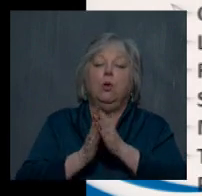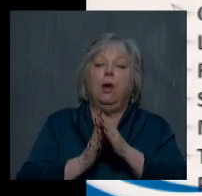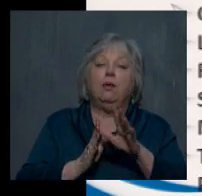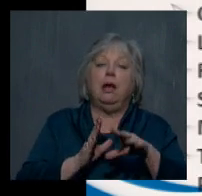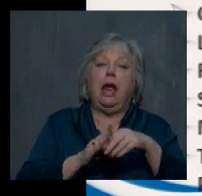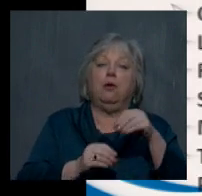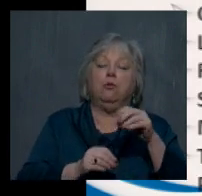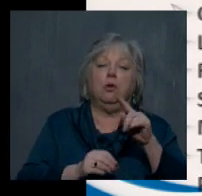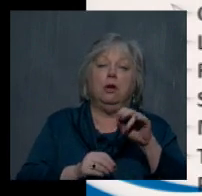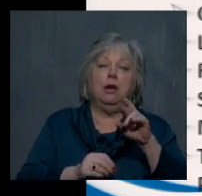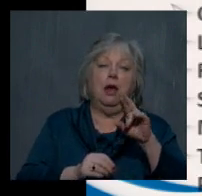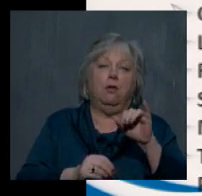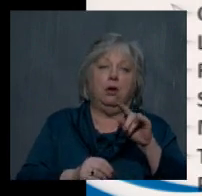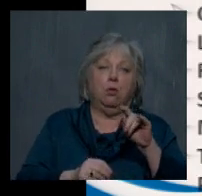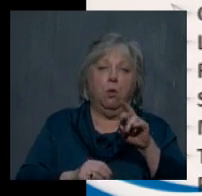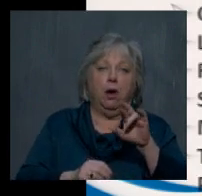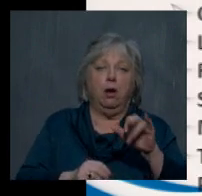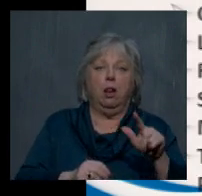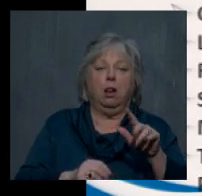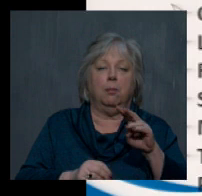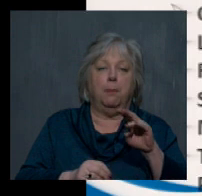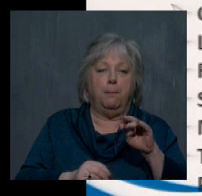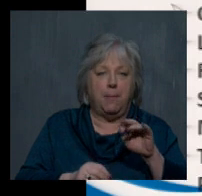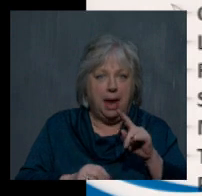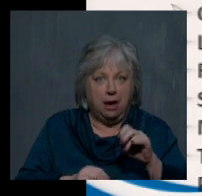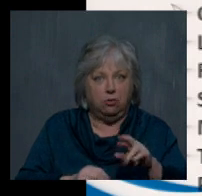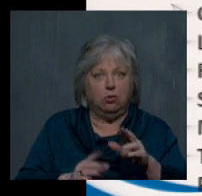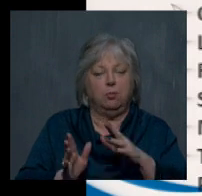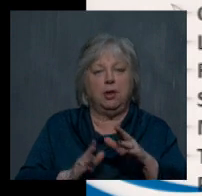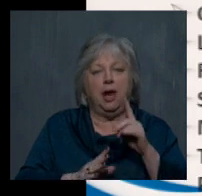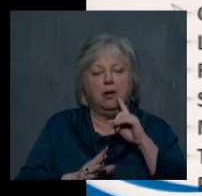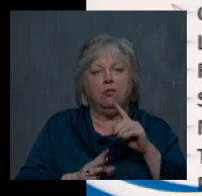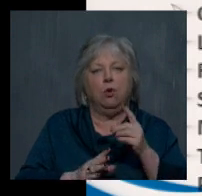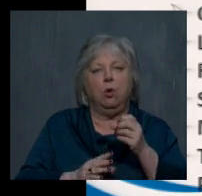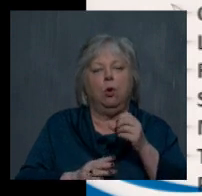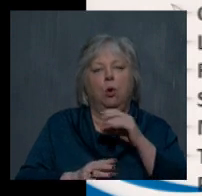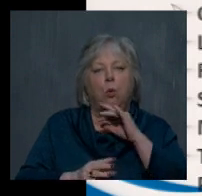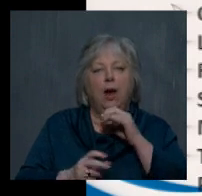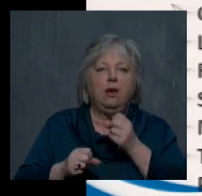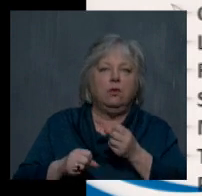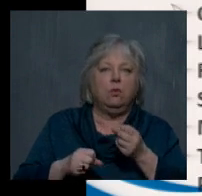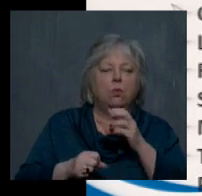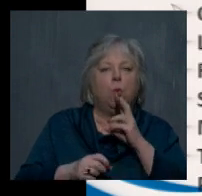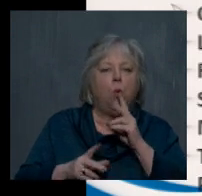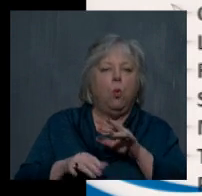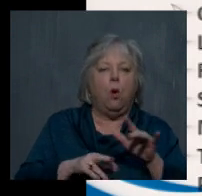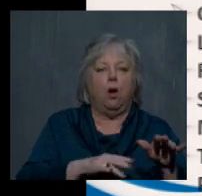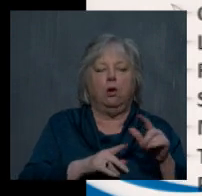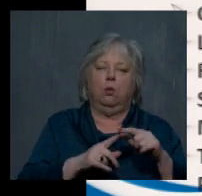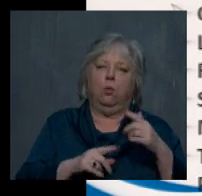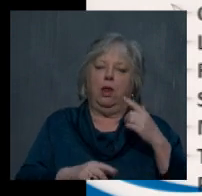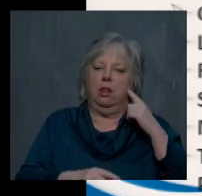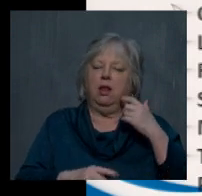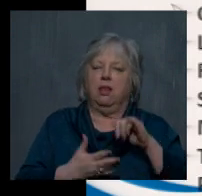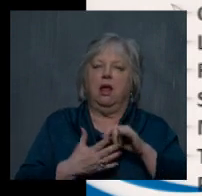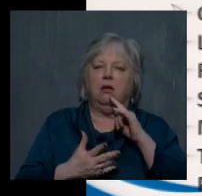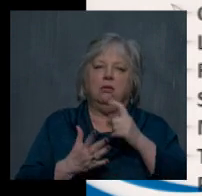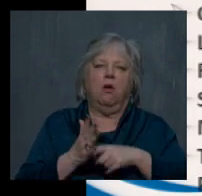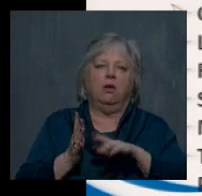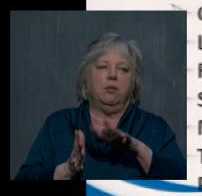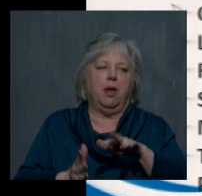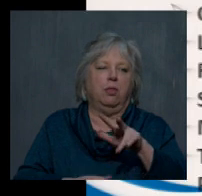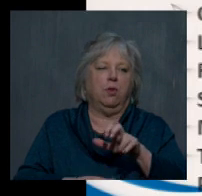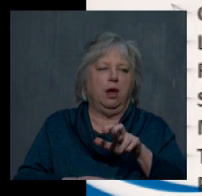extraterritorial jurisdictional master plan for the wastewater group. We think it'll come in at about